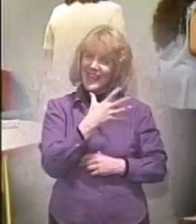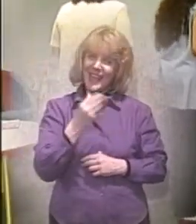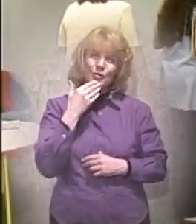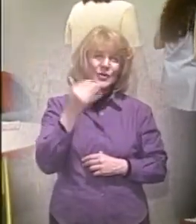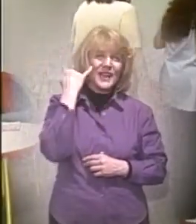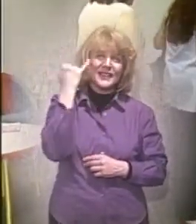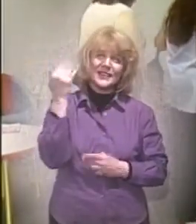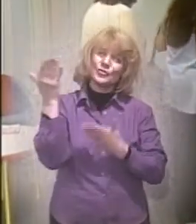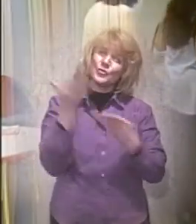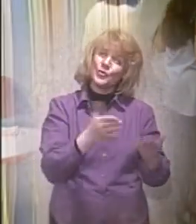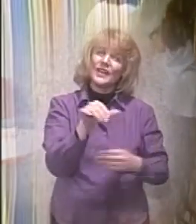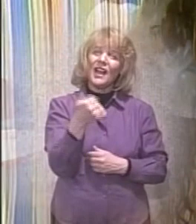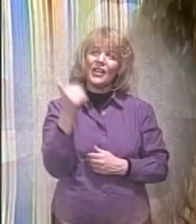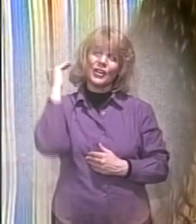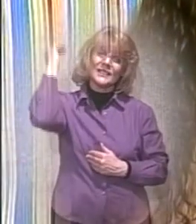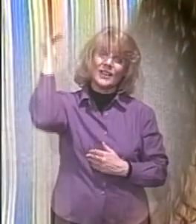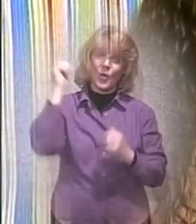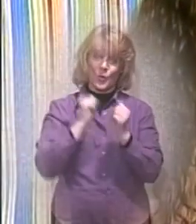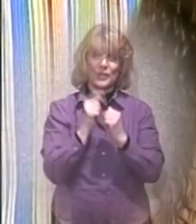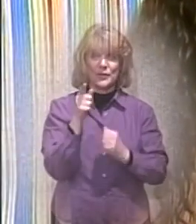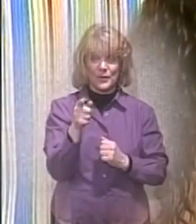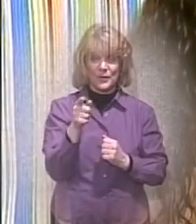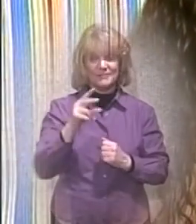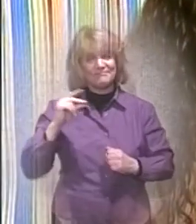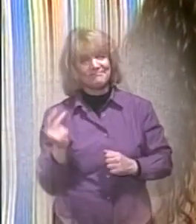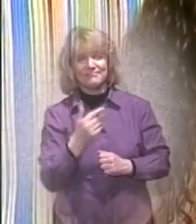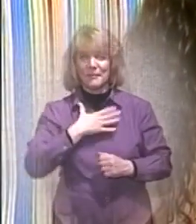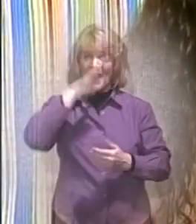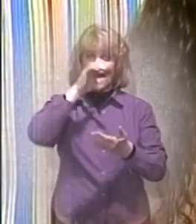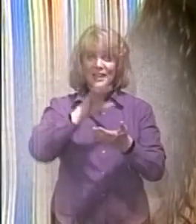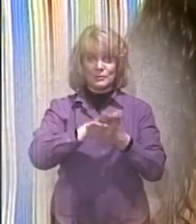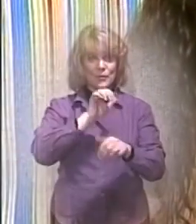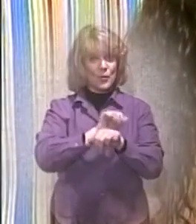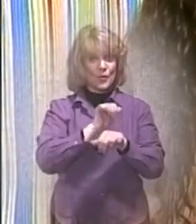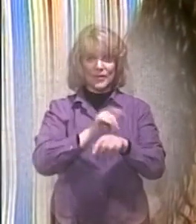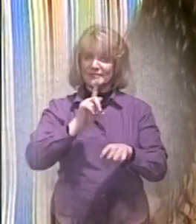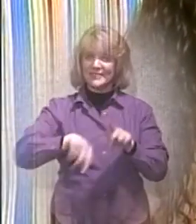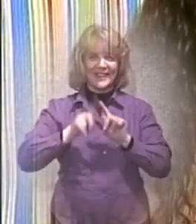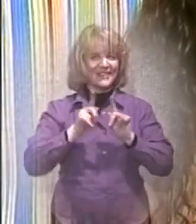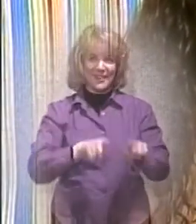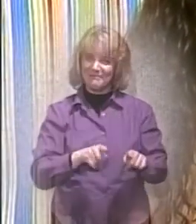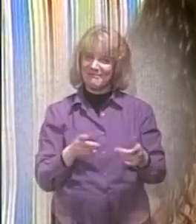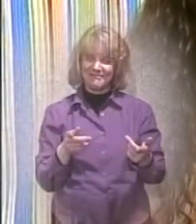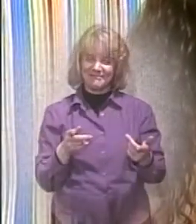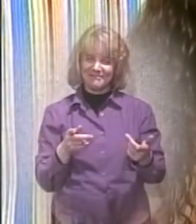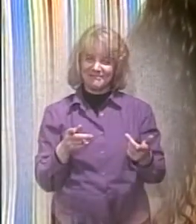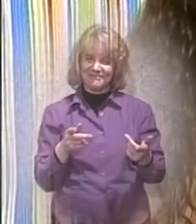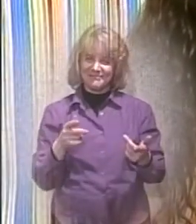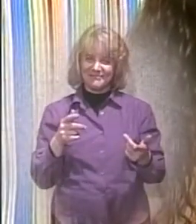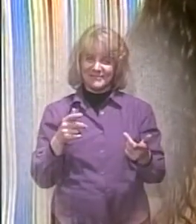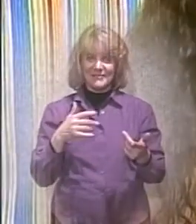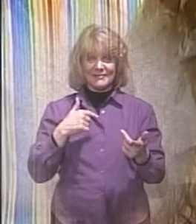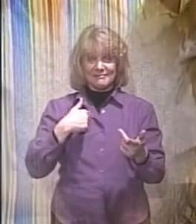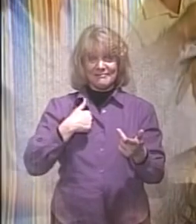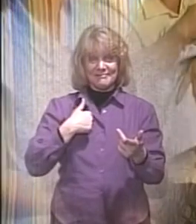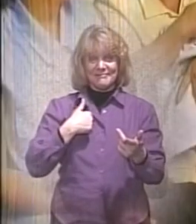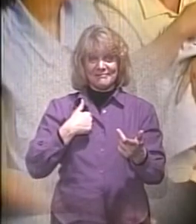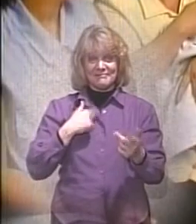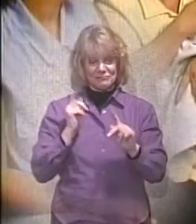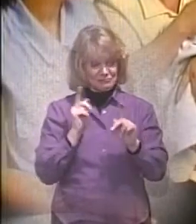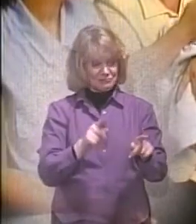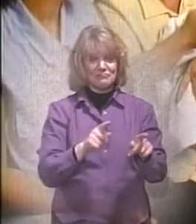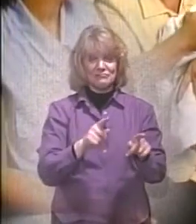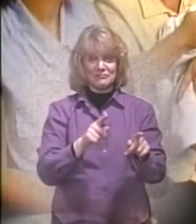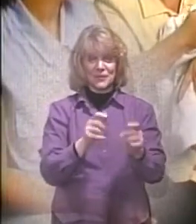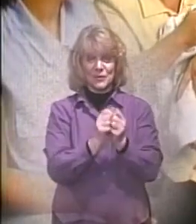thought that's very important to bring. Unfortunately, my husband could not come with us since I'm not working. He has to work. And I